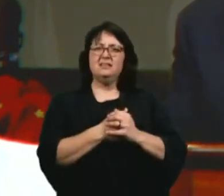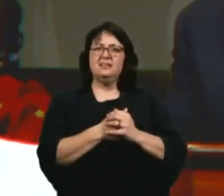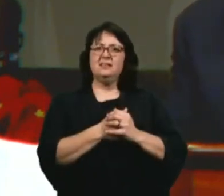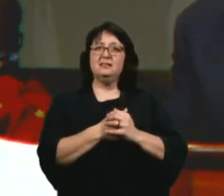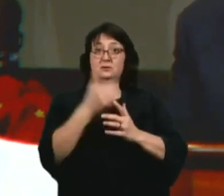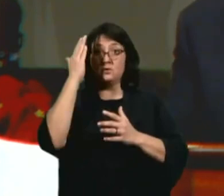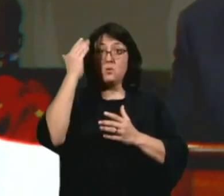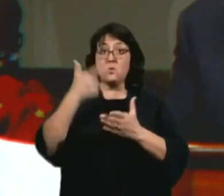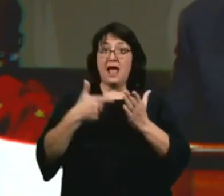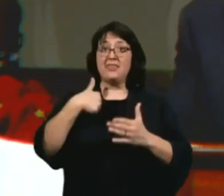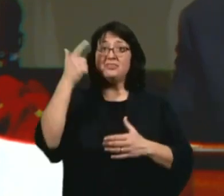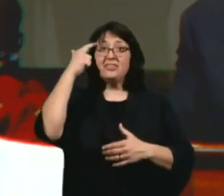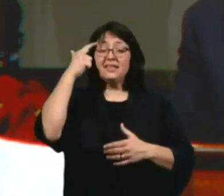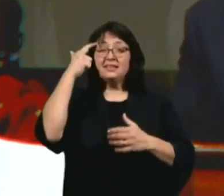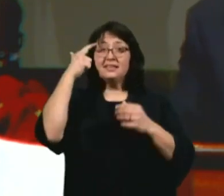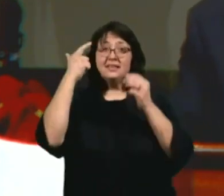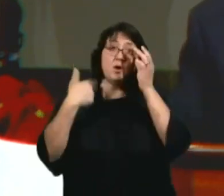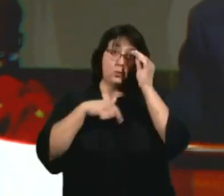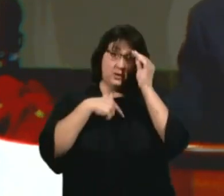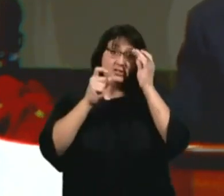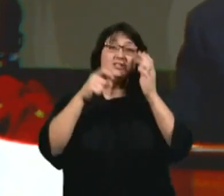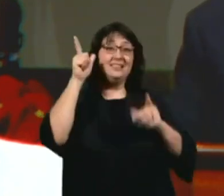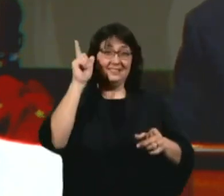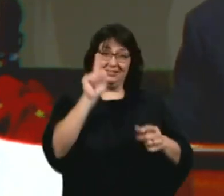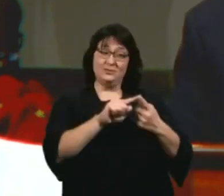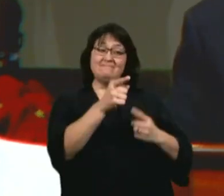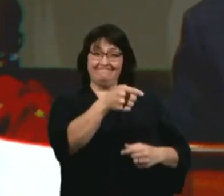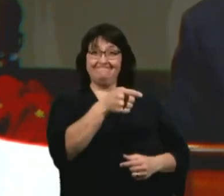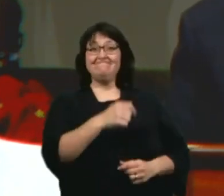You know what I think? I think we ought to listen to him.